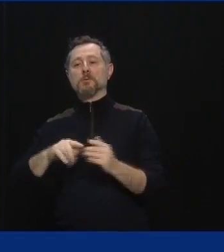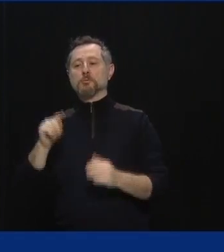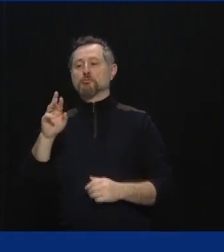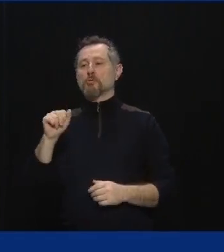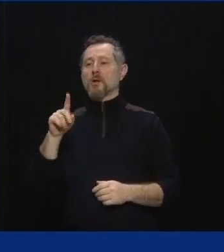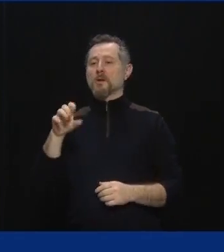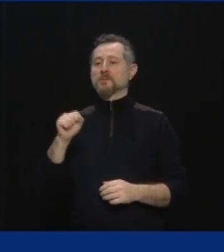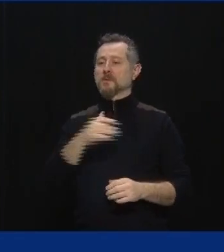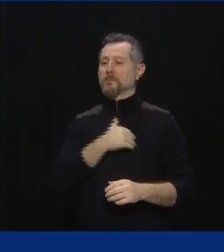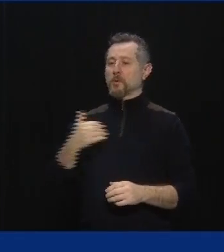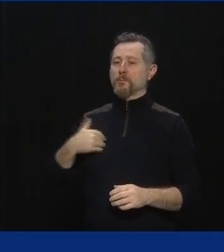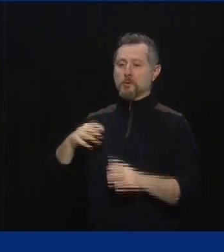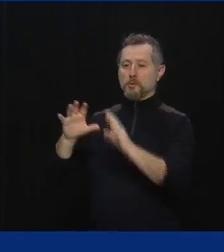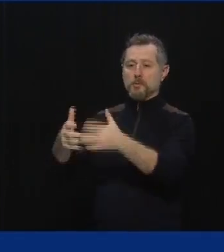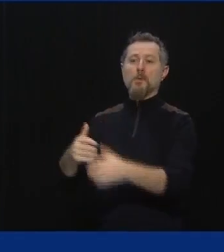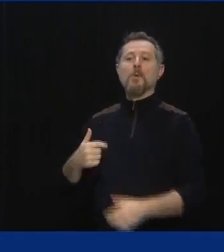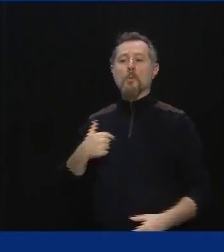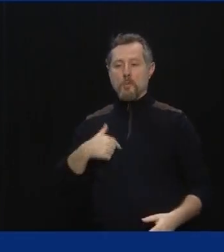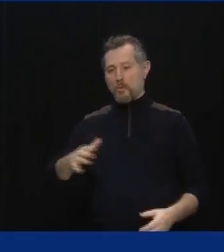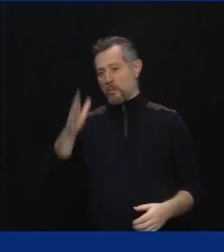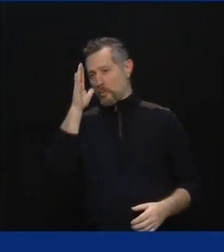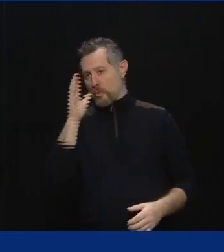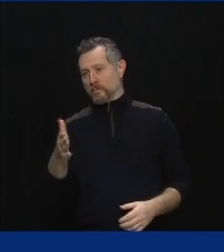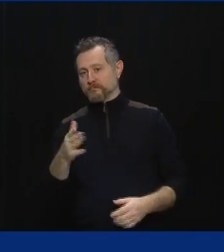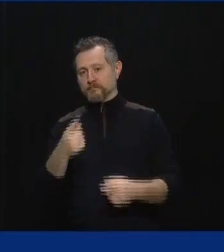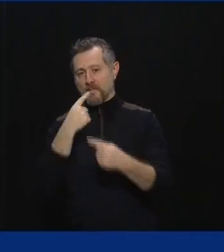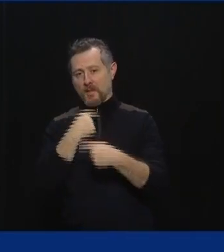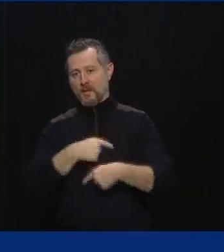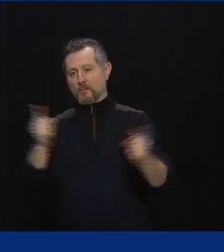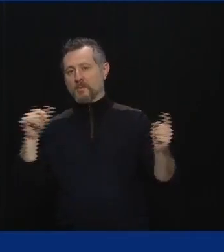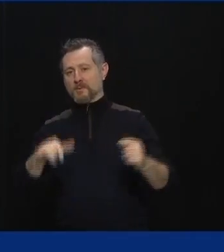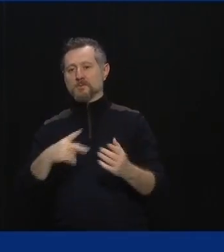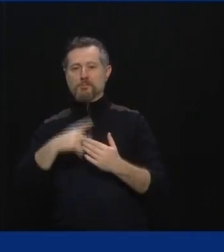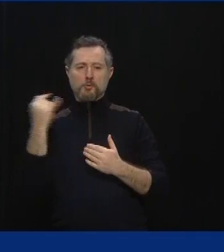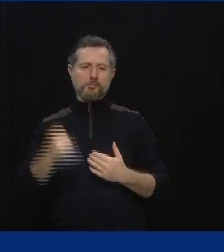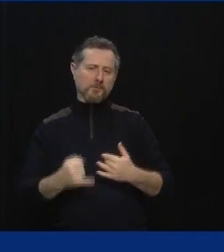you our word that we will deliver a project.